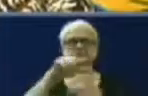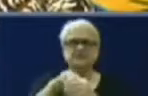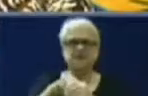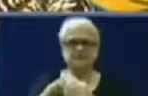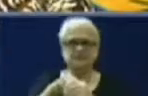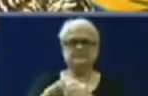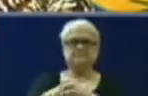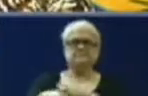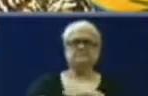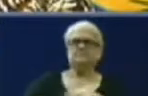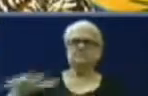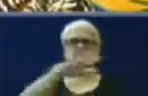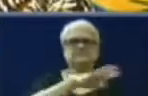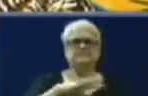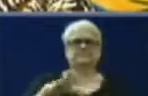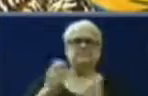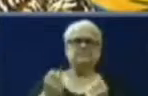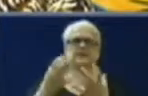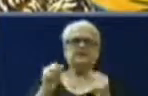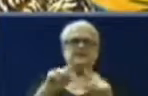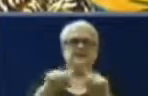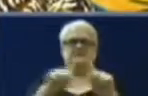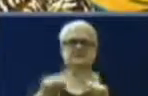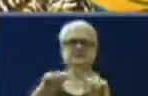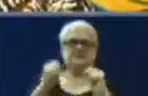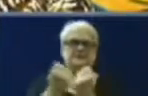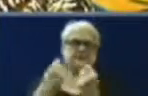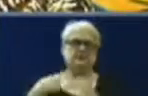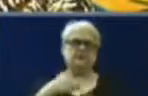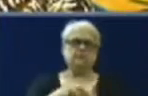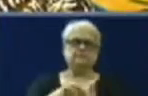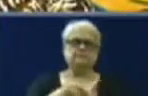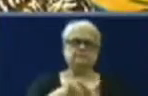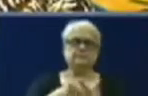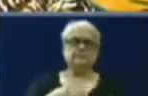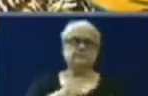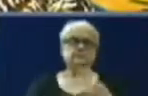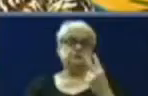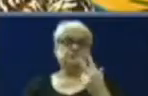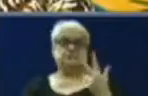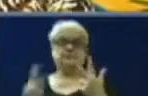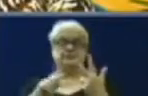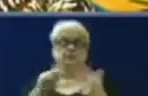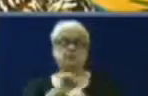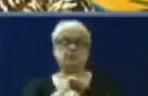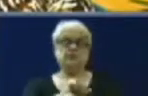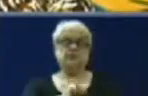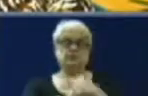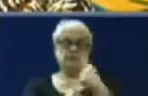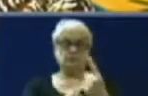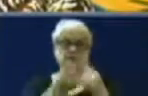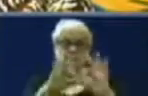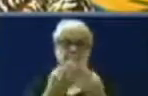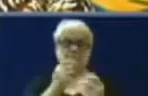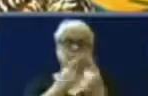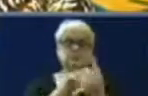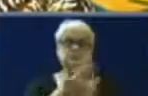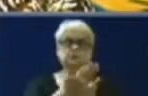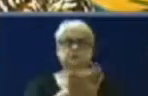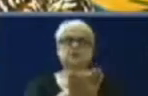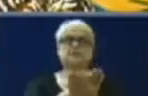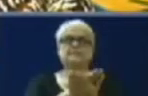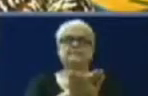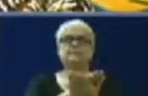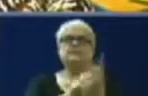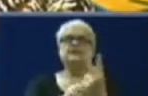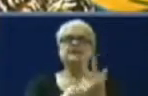team members throughout the district to kind of, instead of two or three people working on a family or a school, maybe we're bringing more people